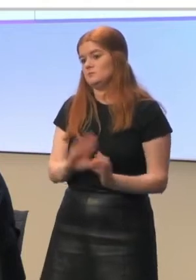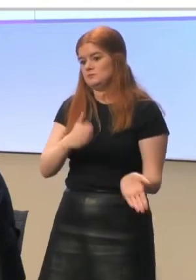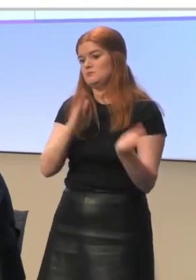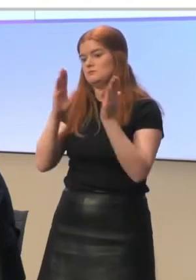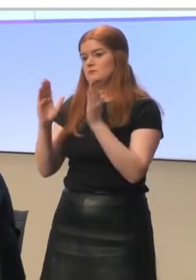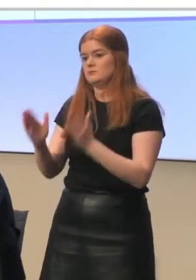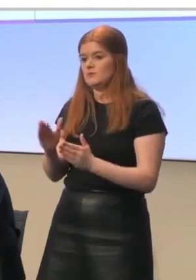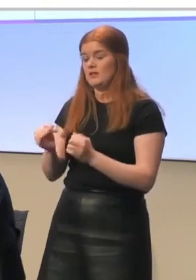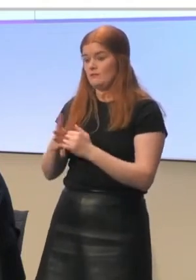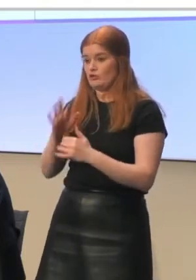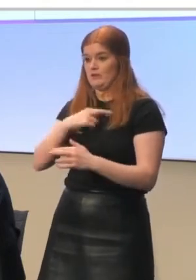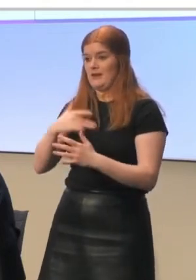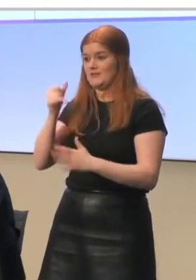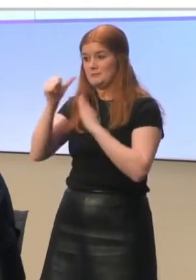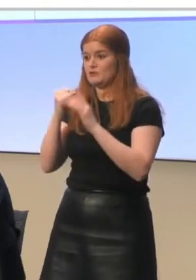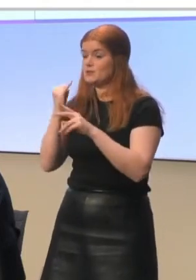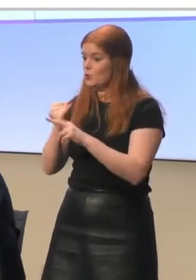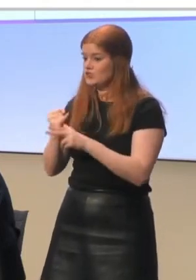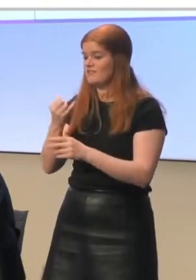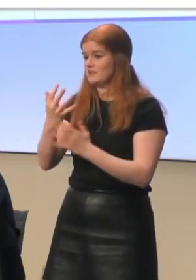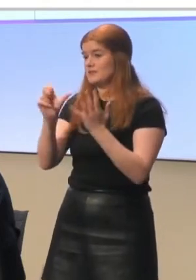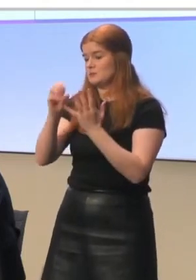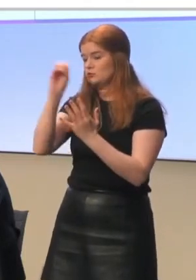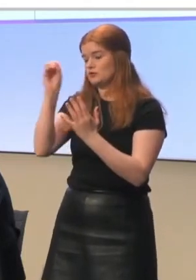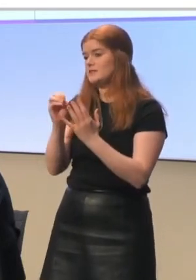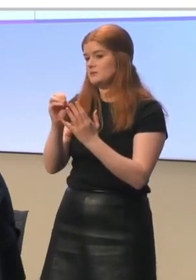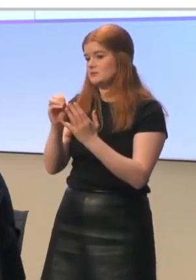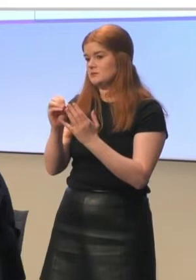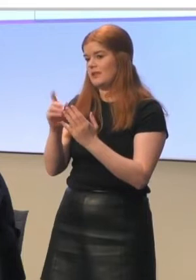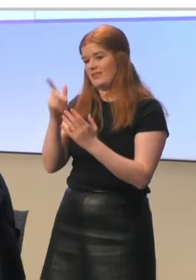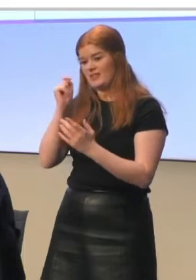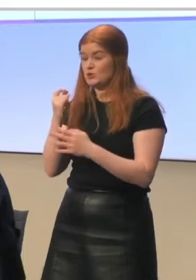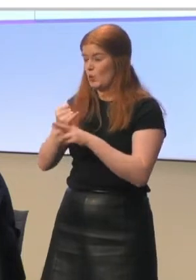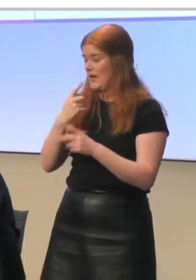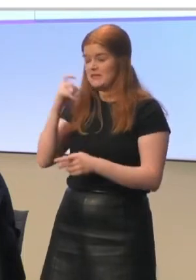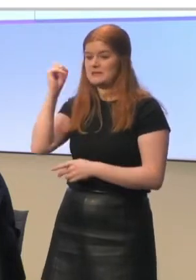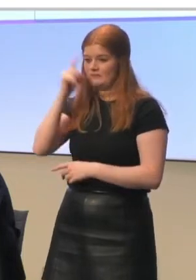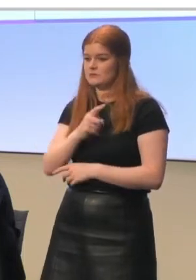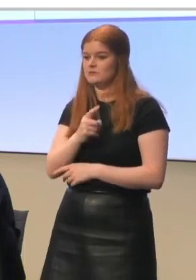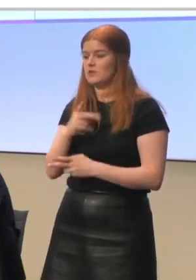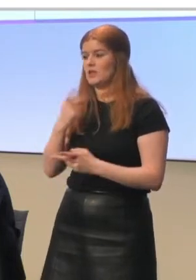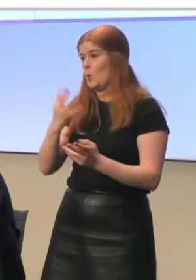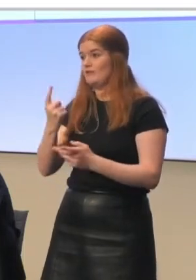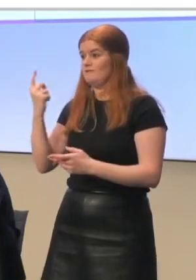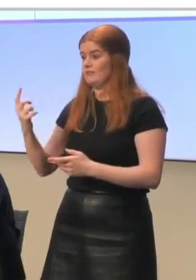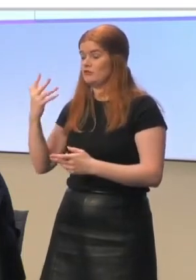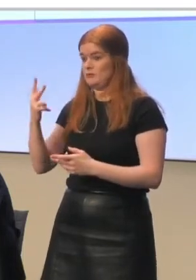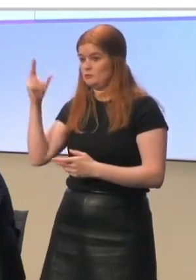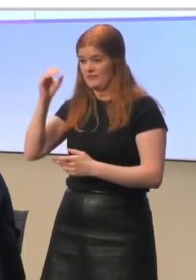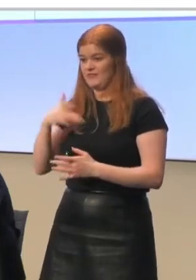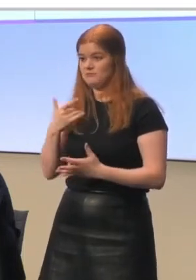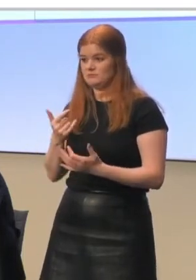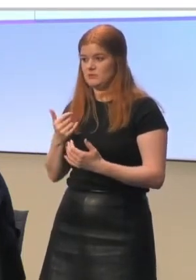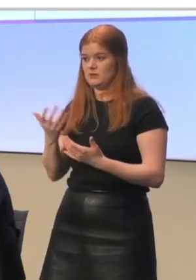in terms of actual experiences of school, 56% found schoolwork hard, and only 53% felt that they